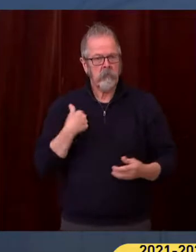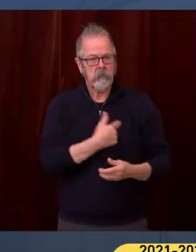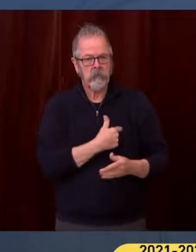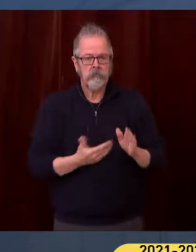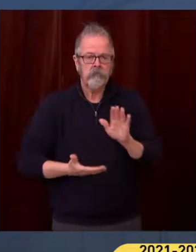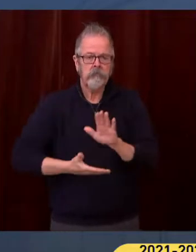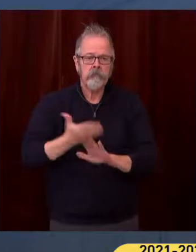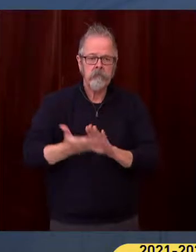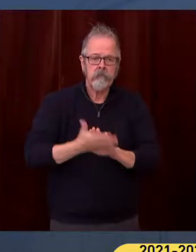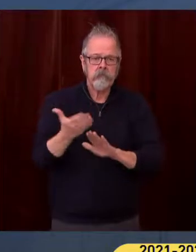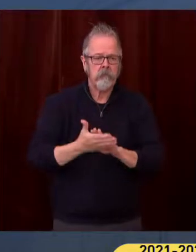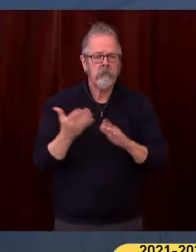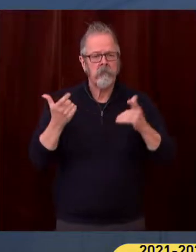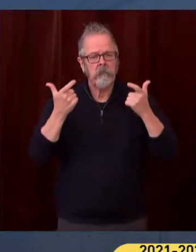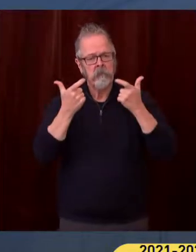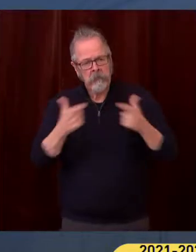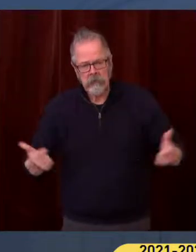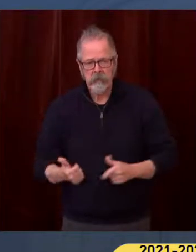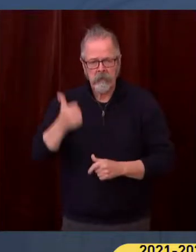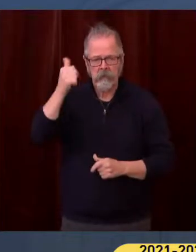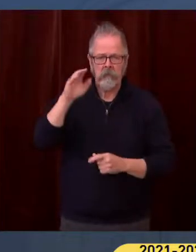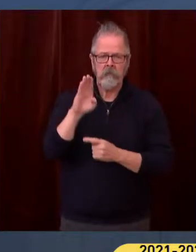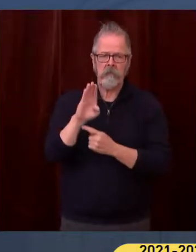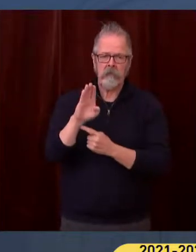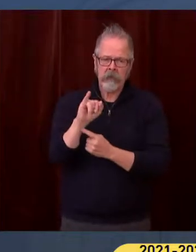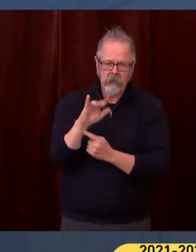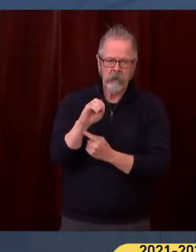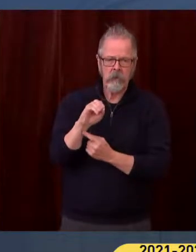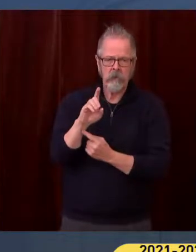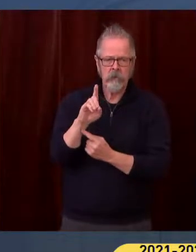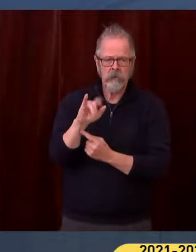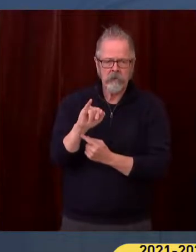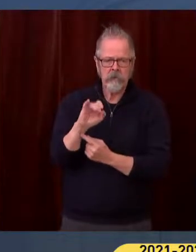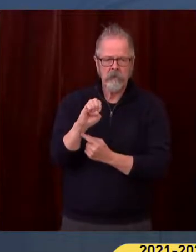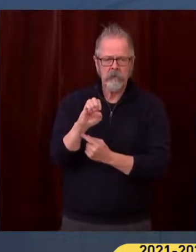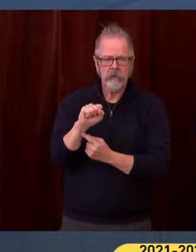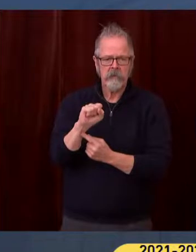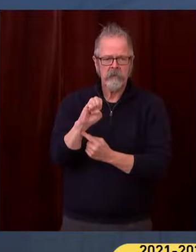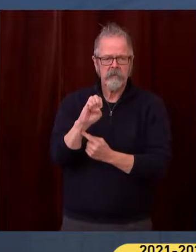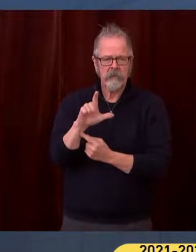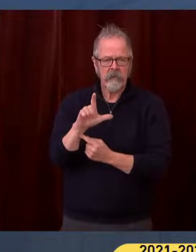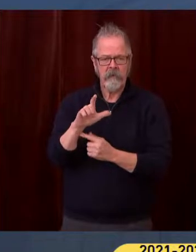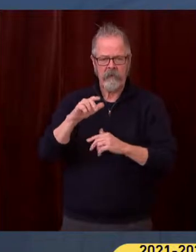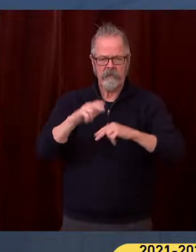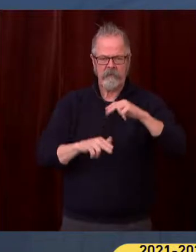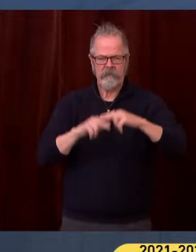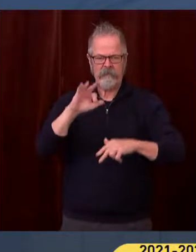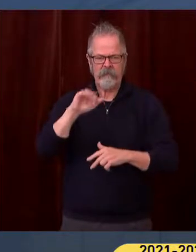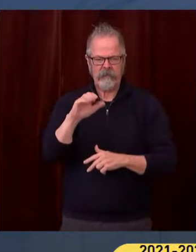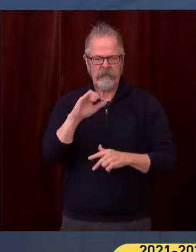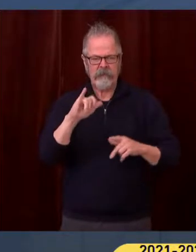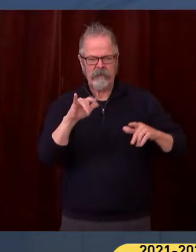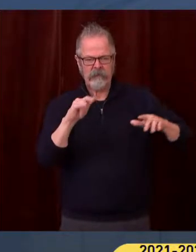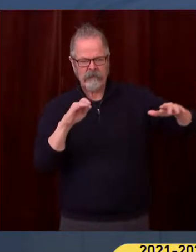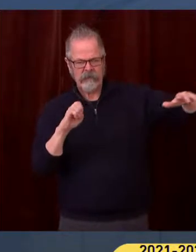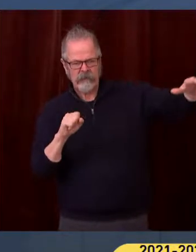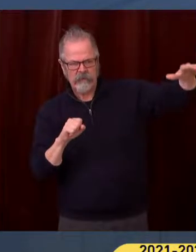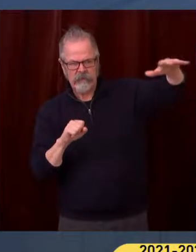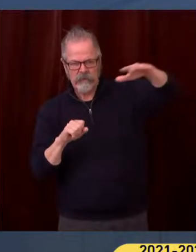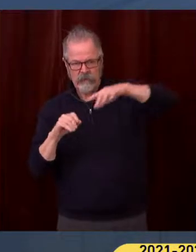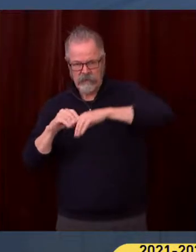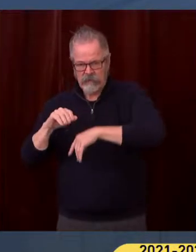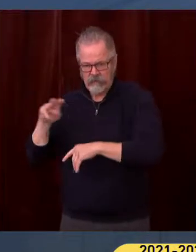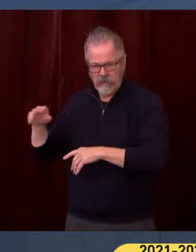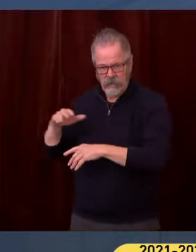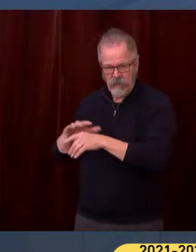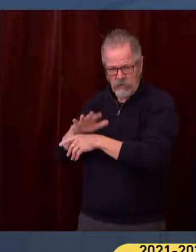Hokeway in Washington. R.E.G. Grays harbors an incredible facility with exceptional employees, 41 actually, and the plant